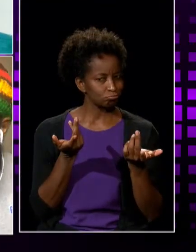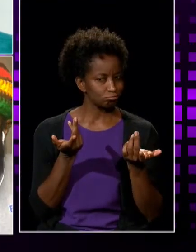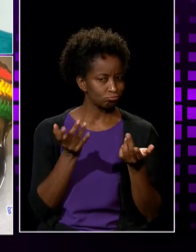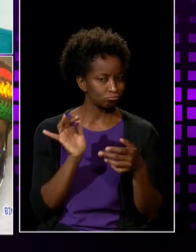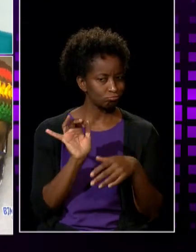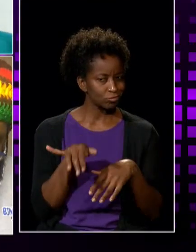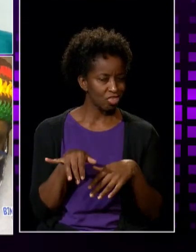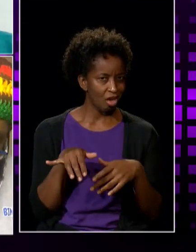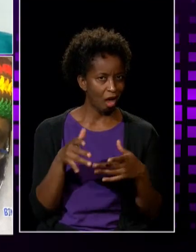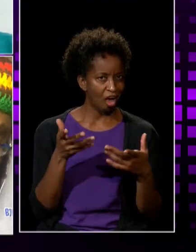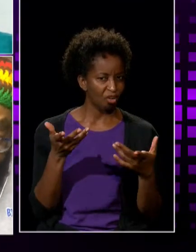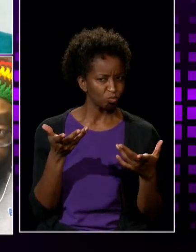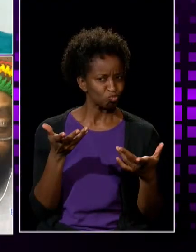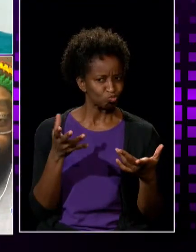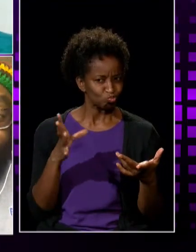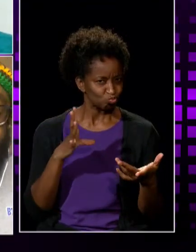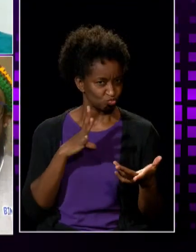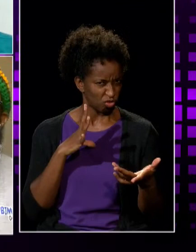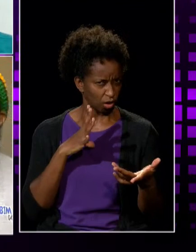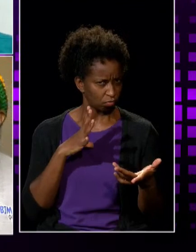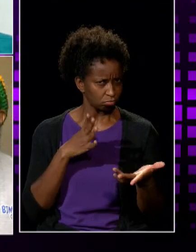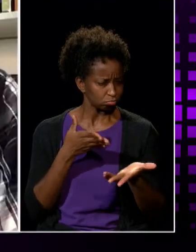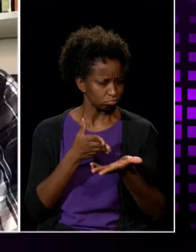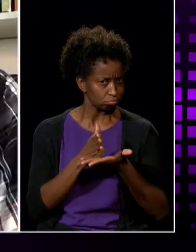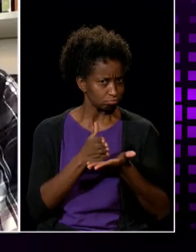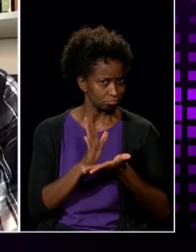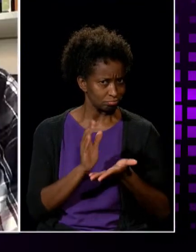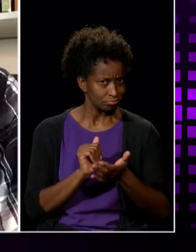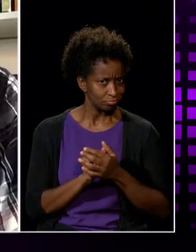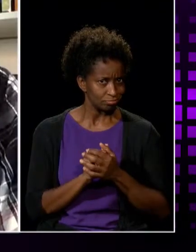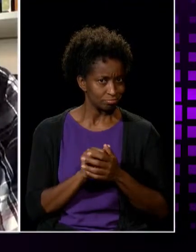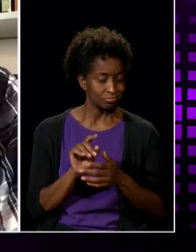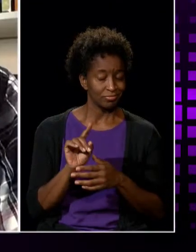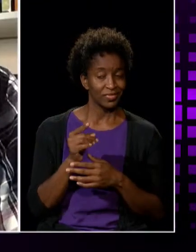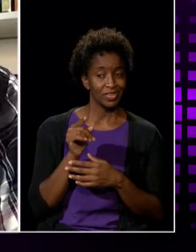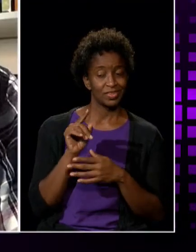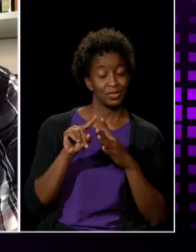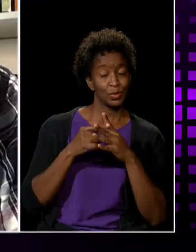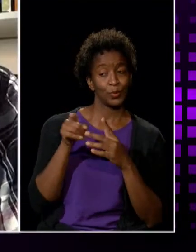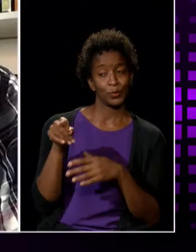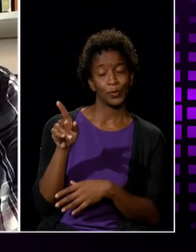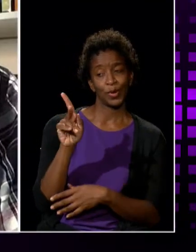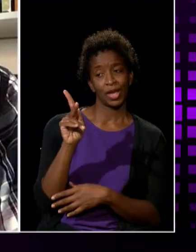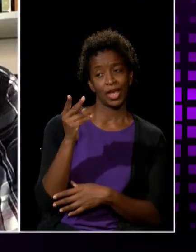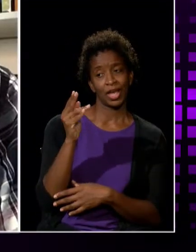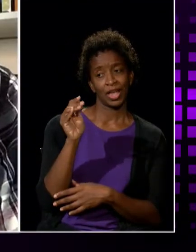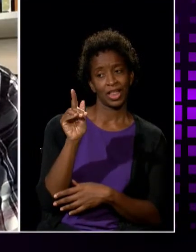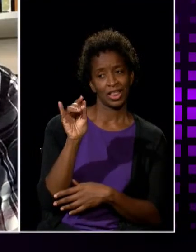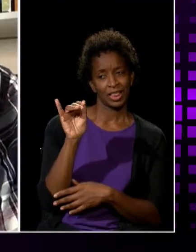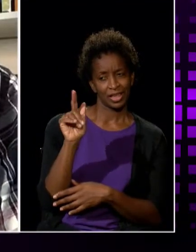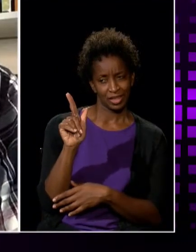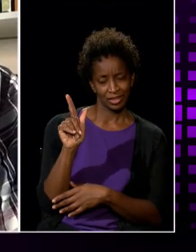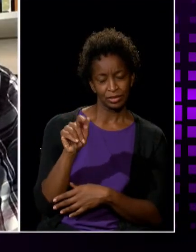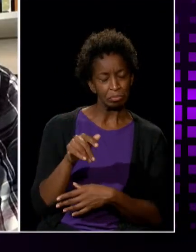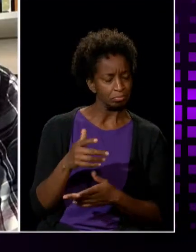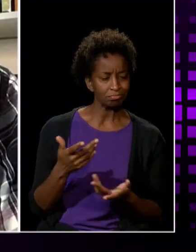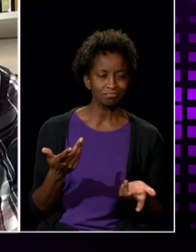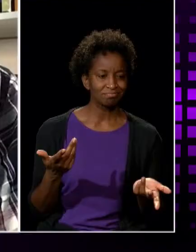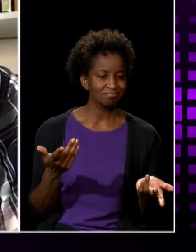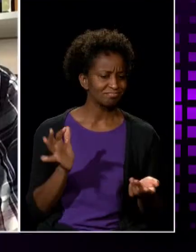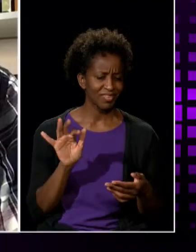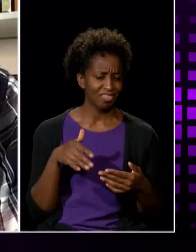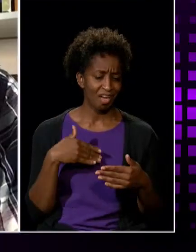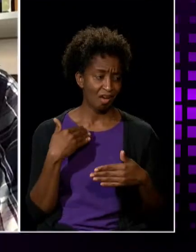Yeah, yes, Tyrell, I have a very positive view of the process, and the fact is